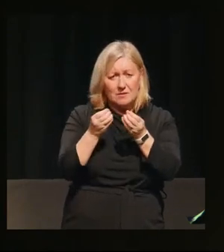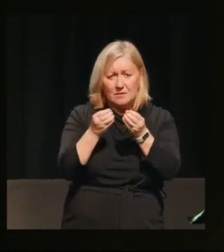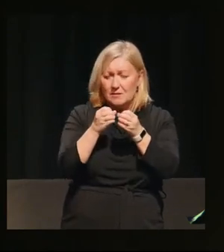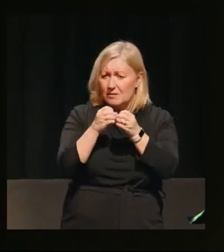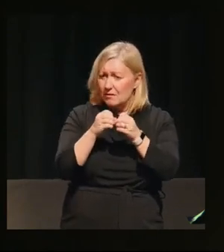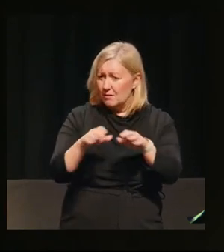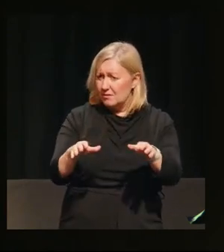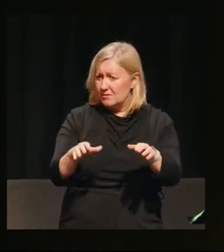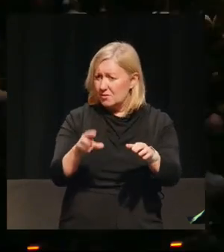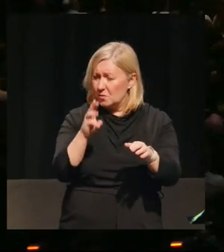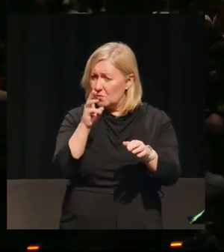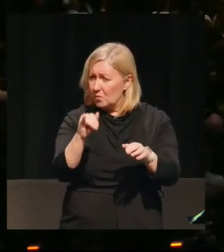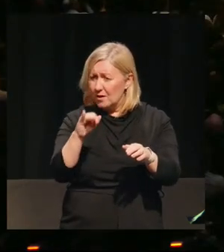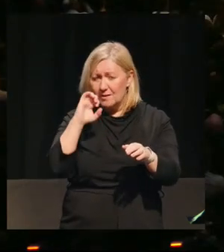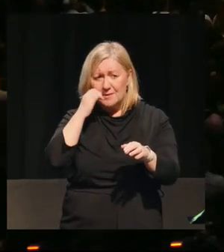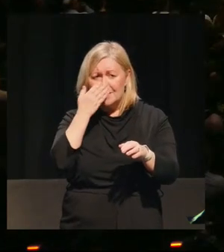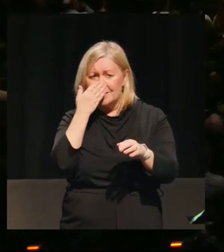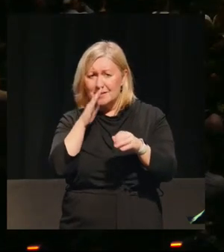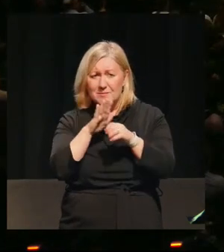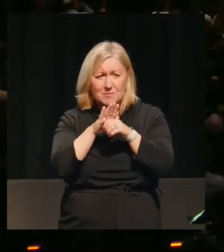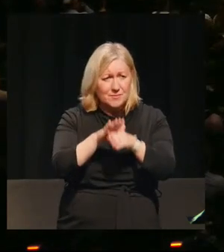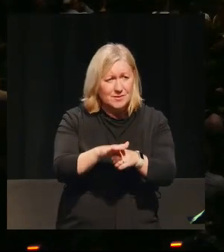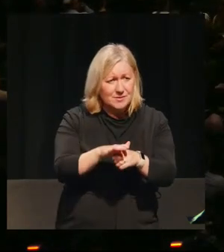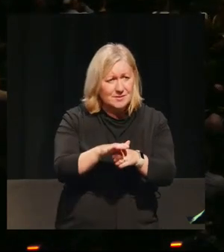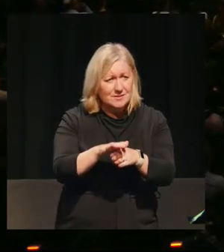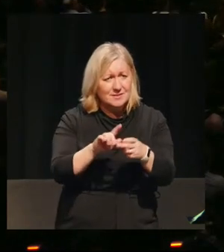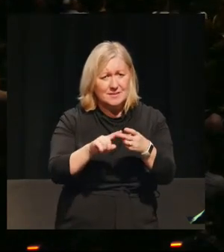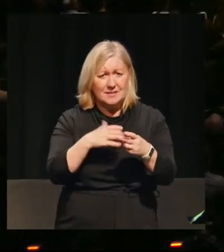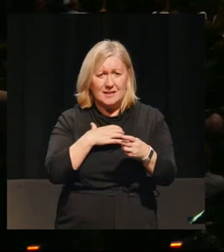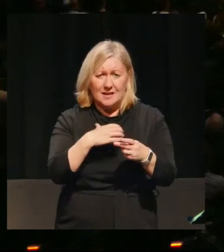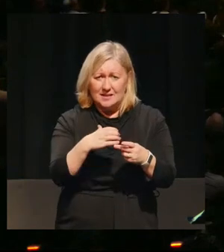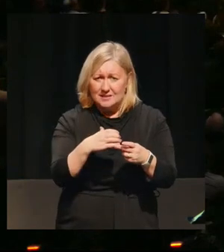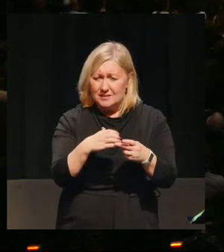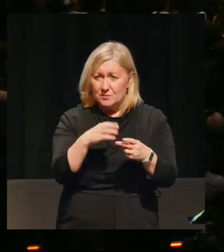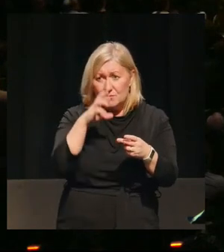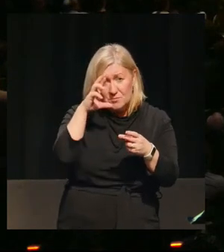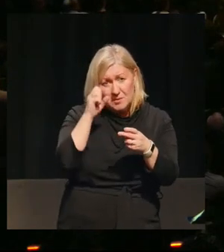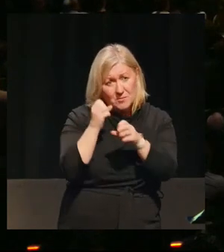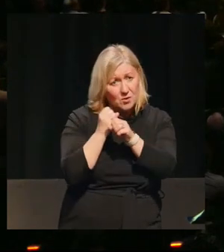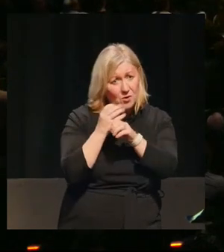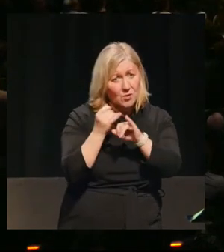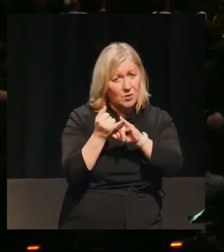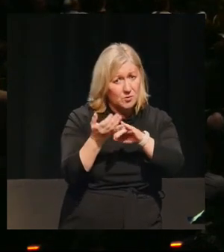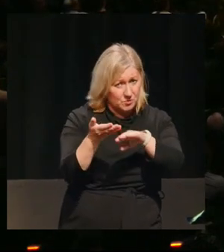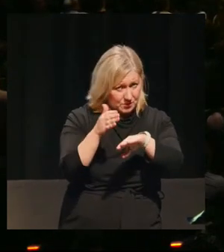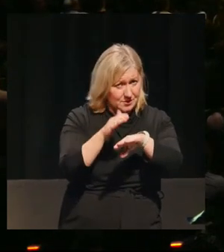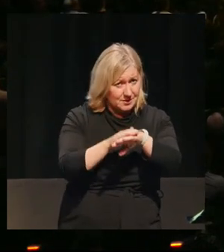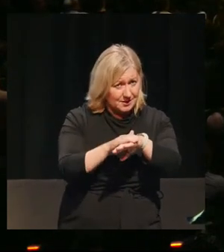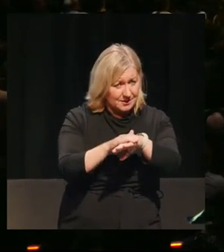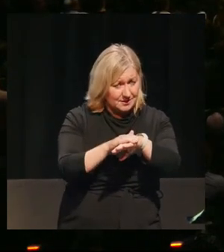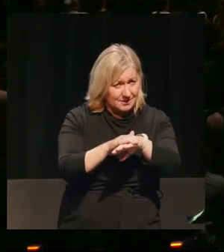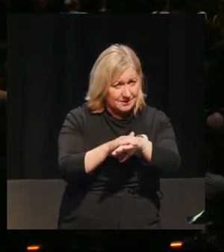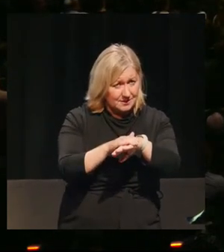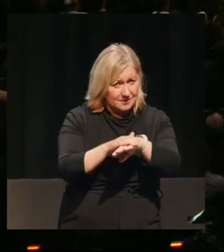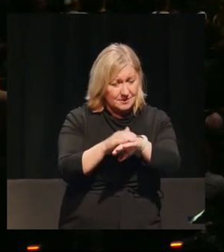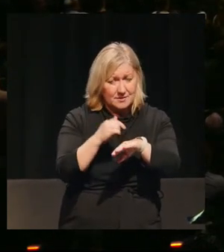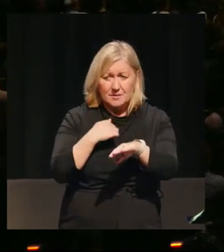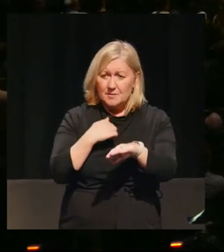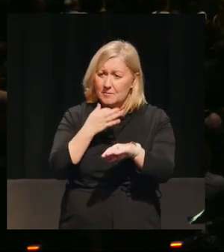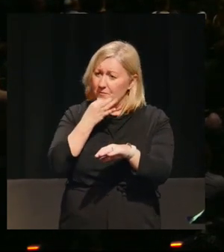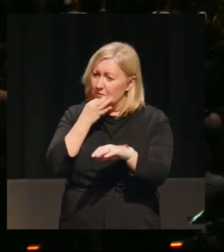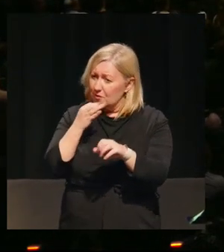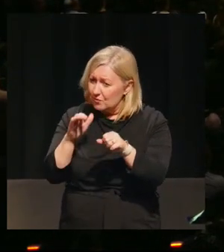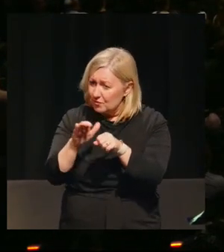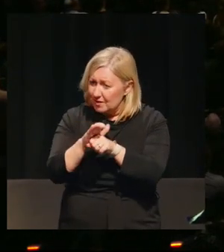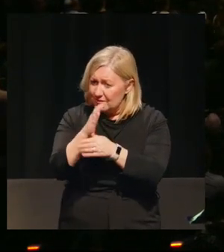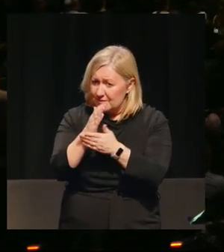hatred. Is Quivenling na Dinia for Boss. I'm grateful that some of Ireland's Holocaust